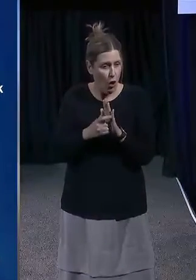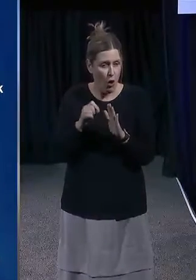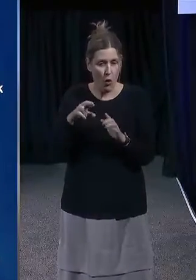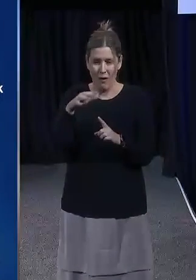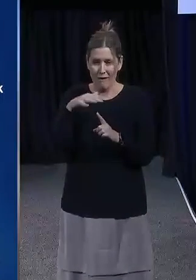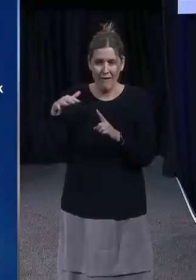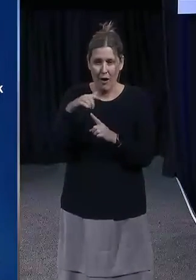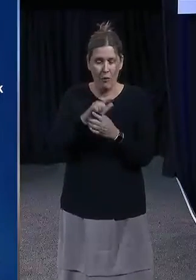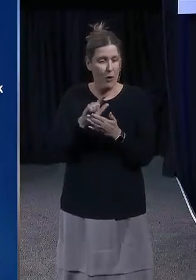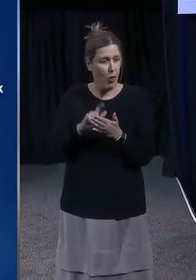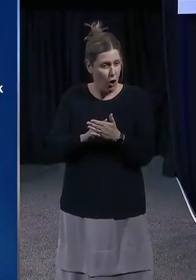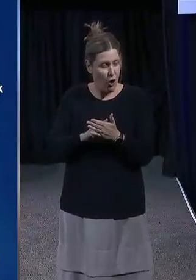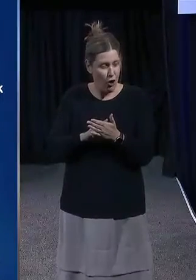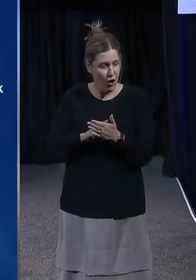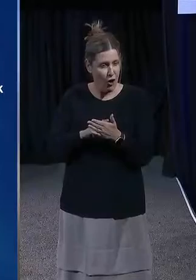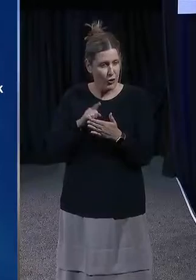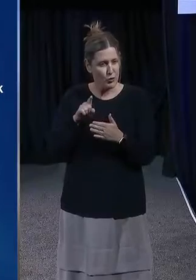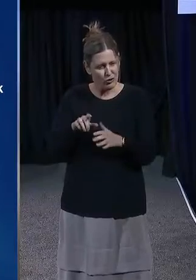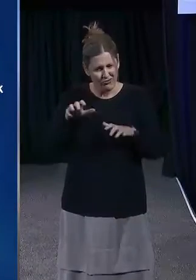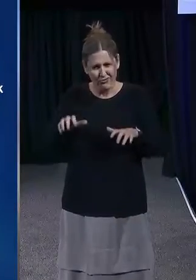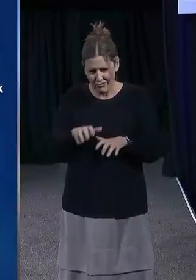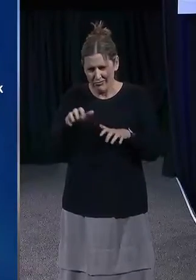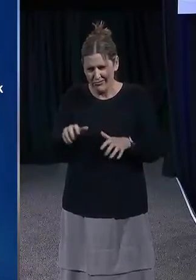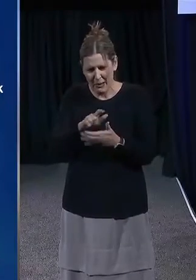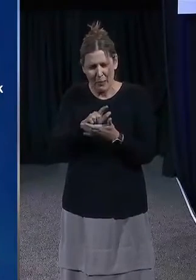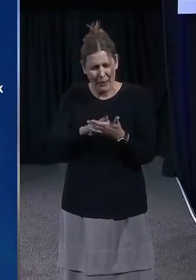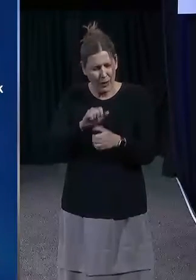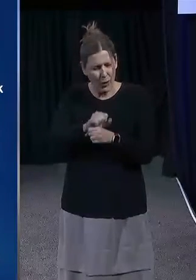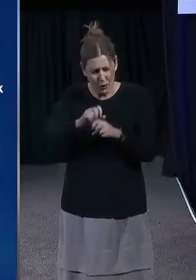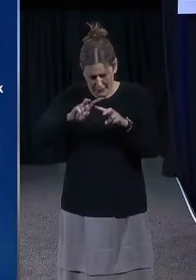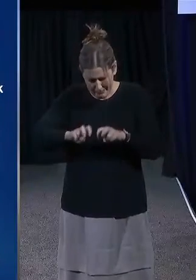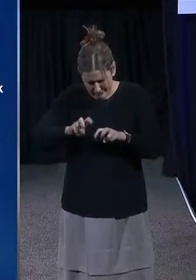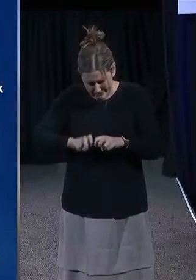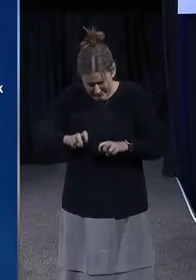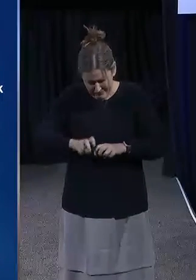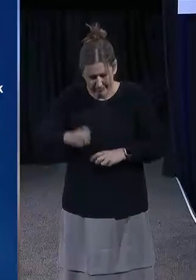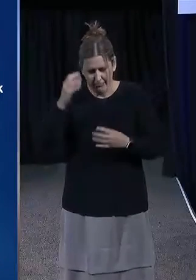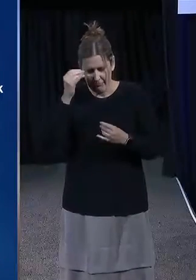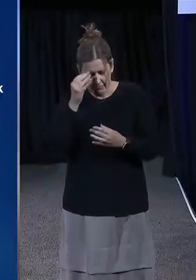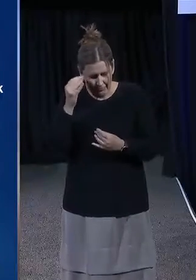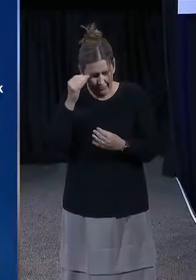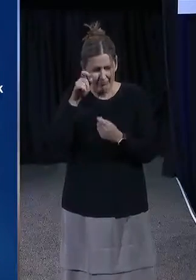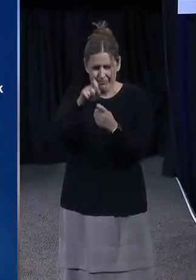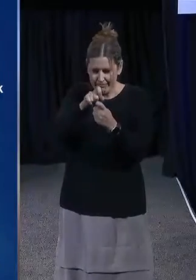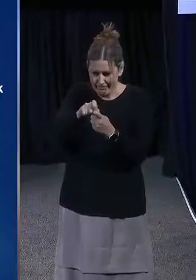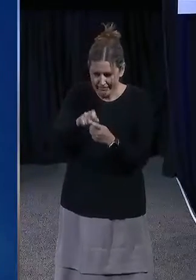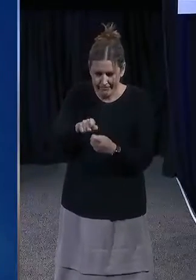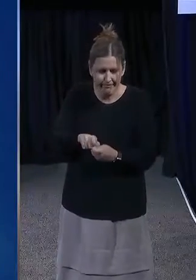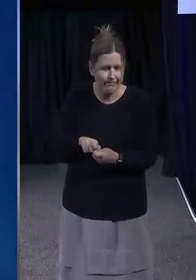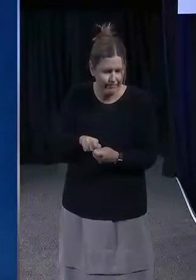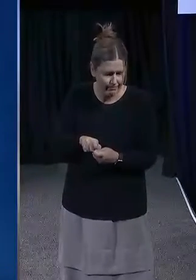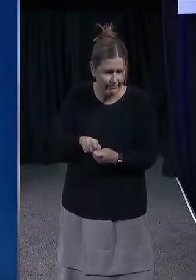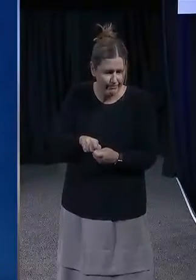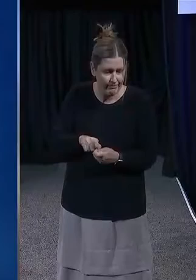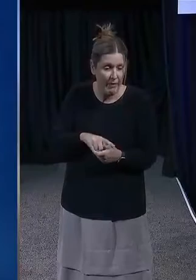So she did her legal work carefully, thoughtfully, meticulously. And then what she did was